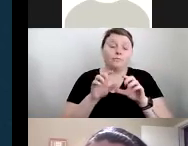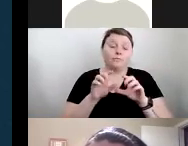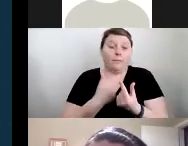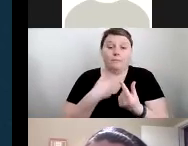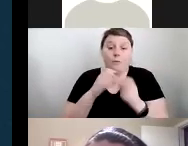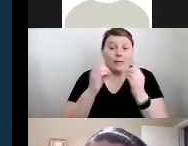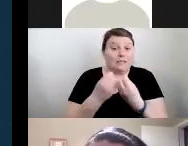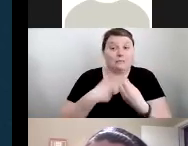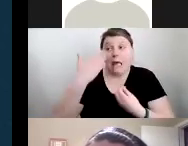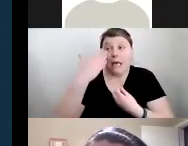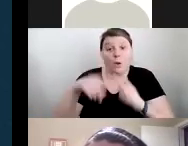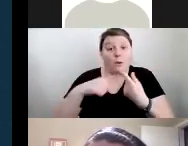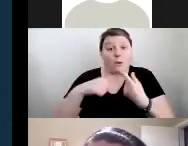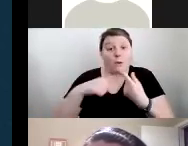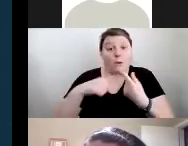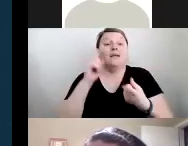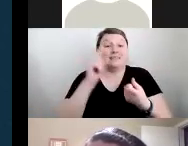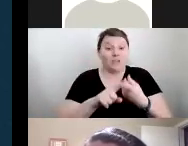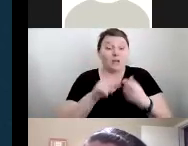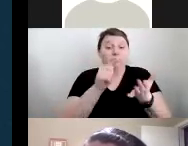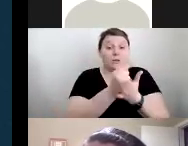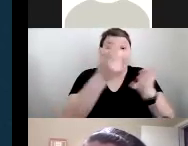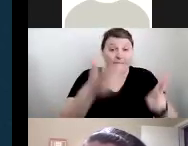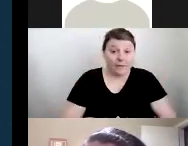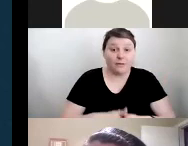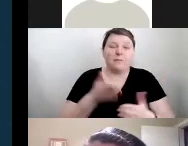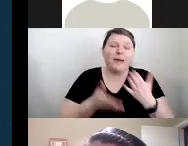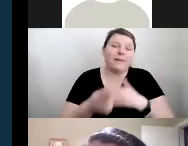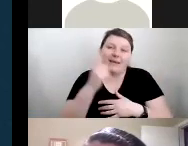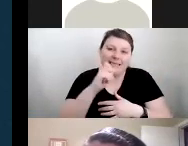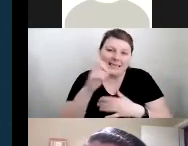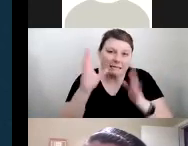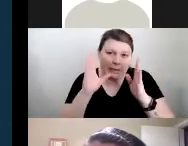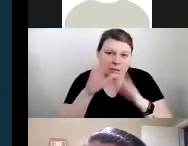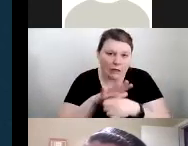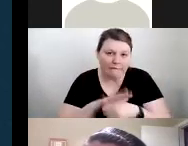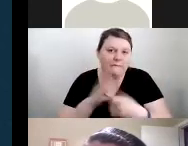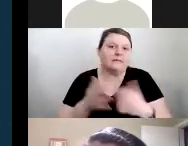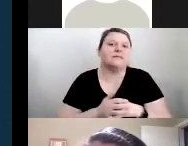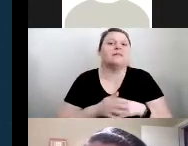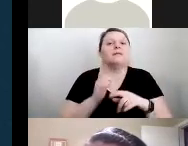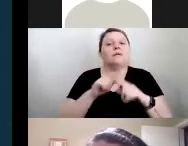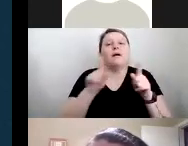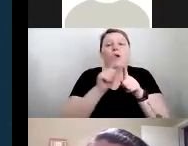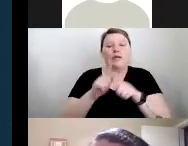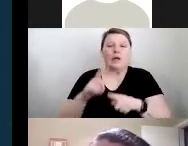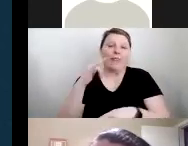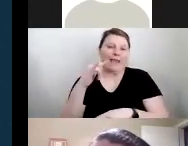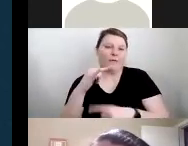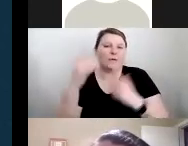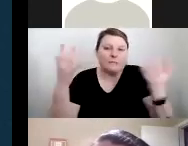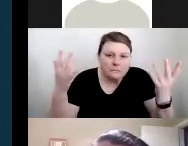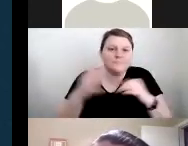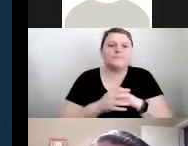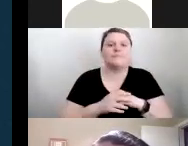until after I graduated from KU Med Center, probably because I didn't listen enough at that point, but I was also in the Air Force. So I